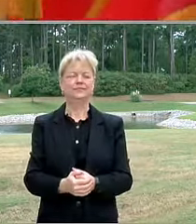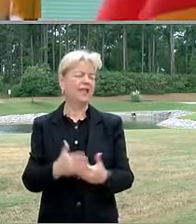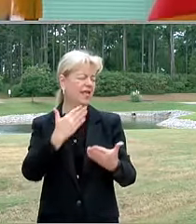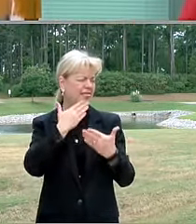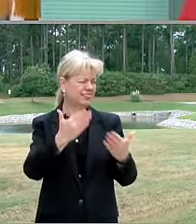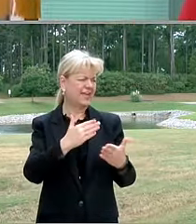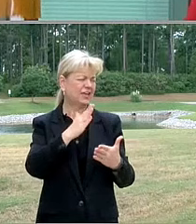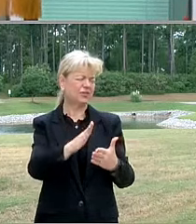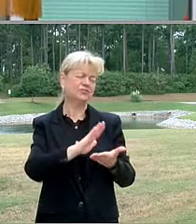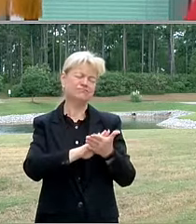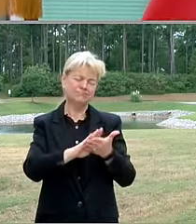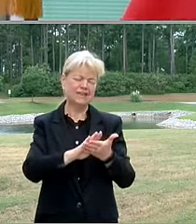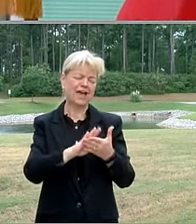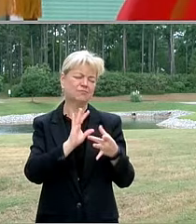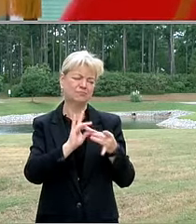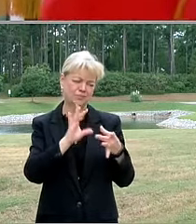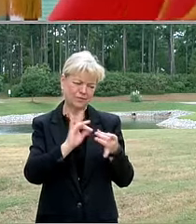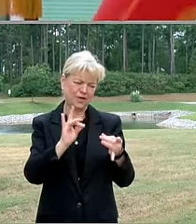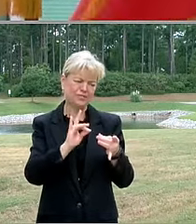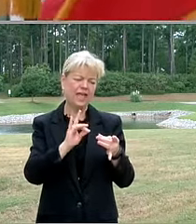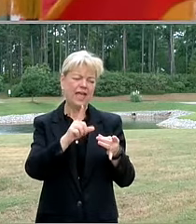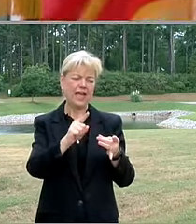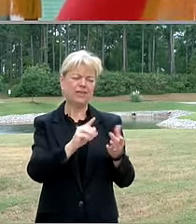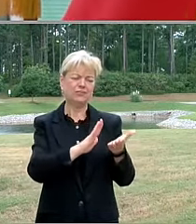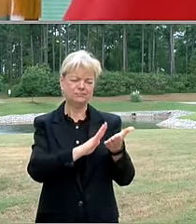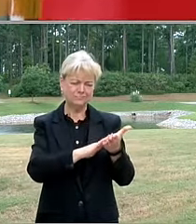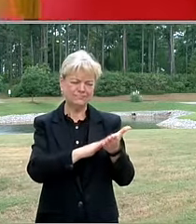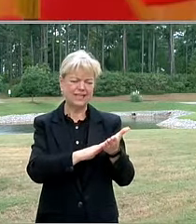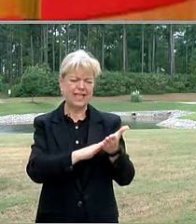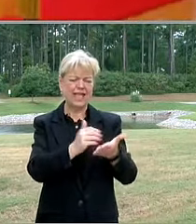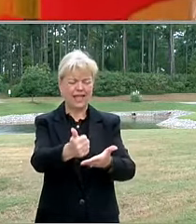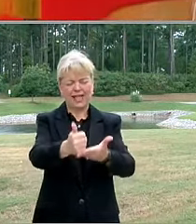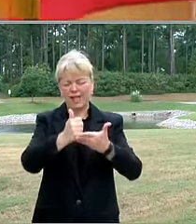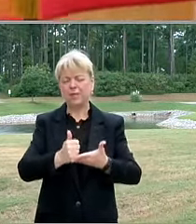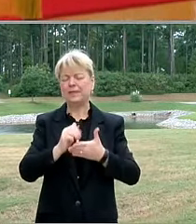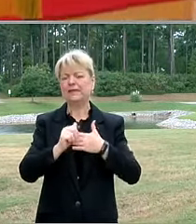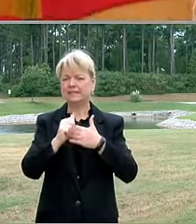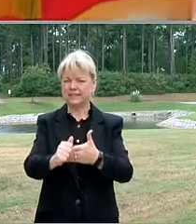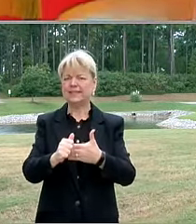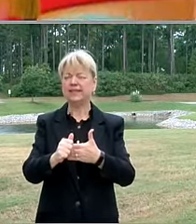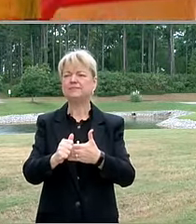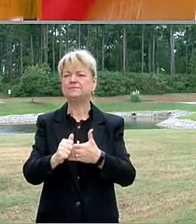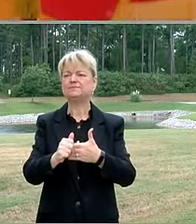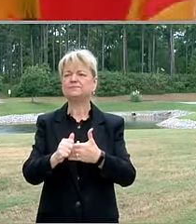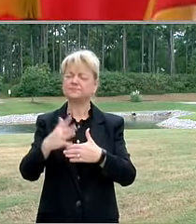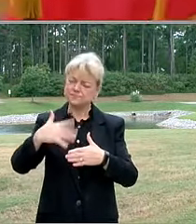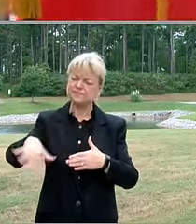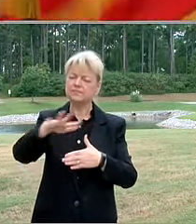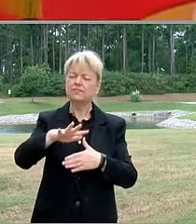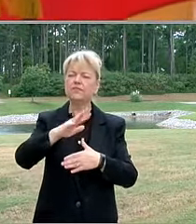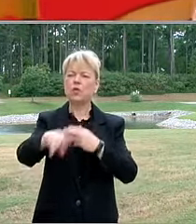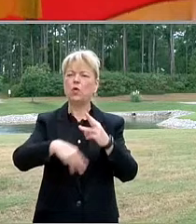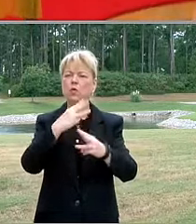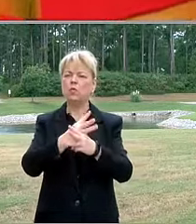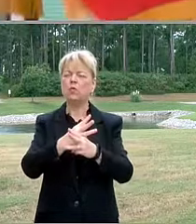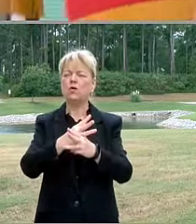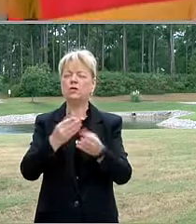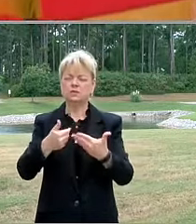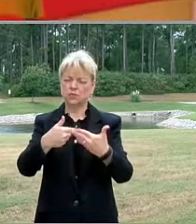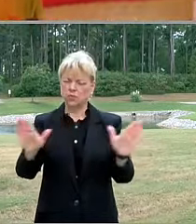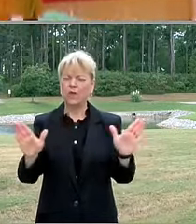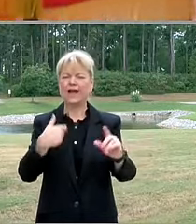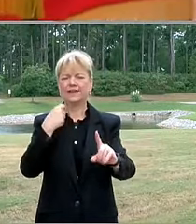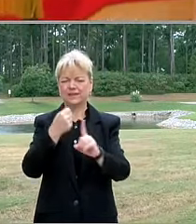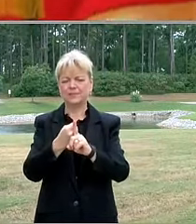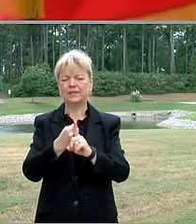your kind remarks and your confidence, allowing me to lead a command with worldwide impact and to become a part of the great AMC team.